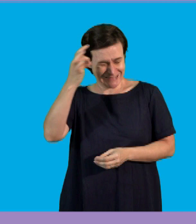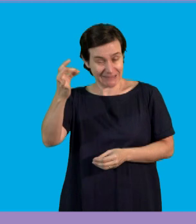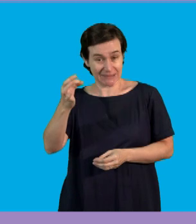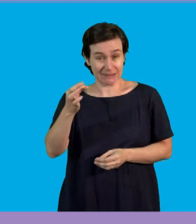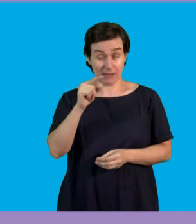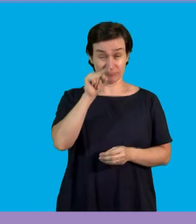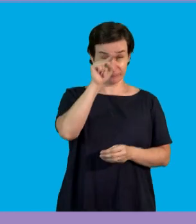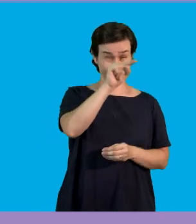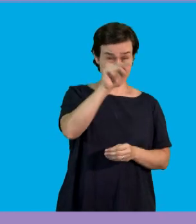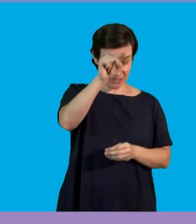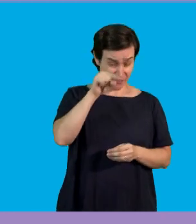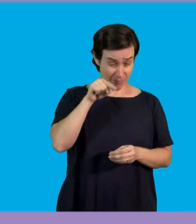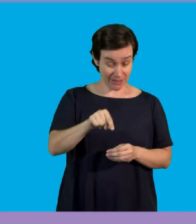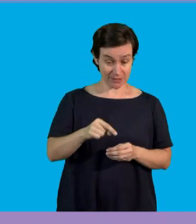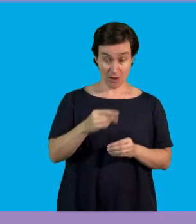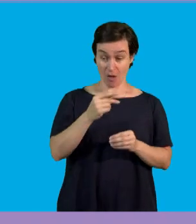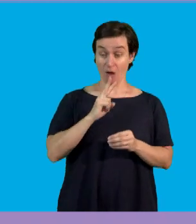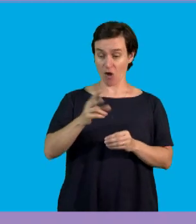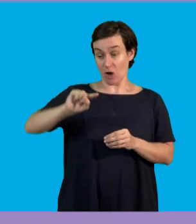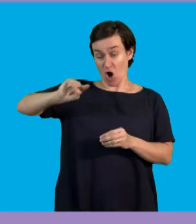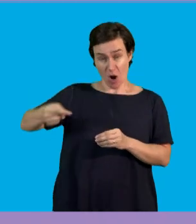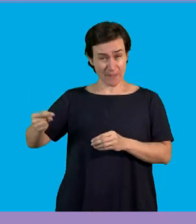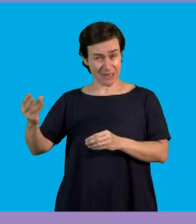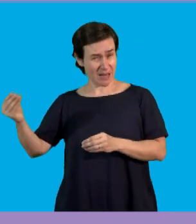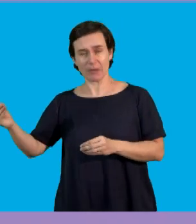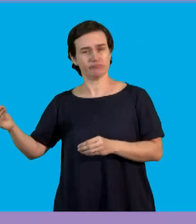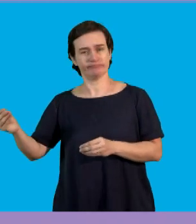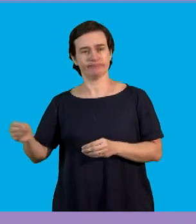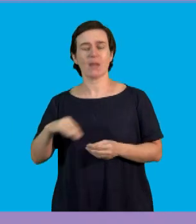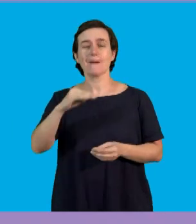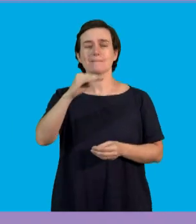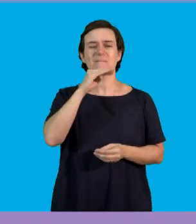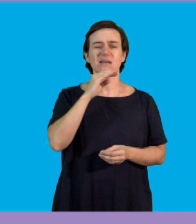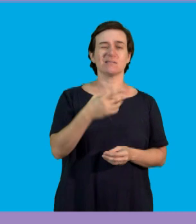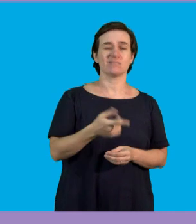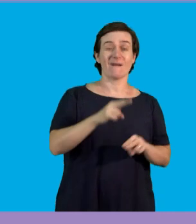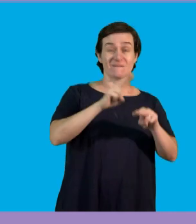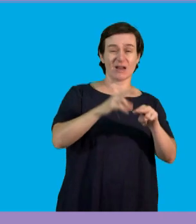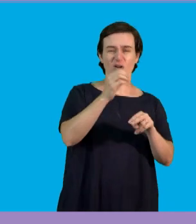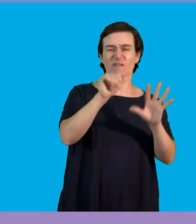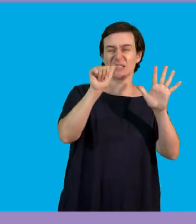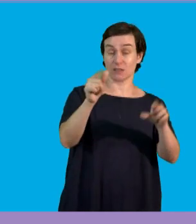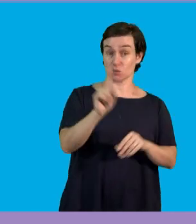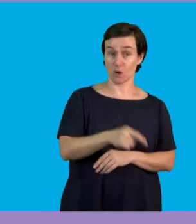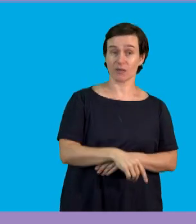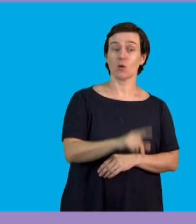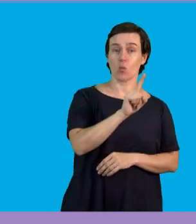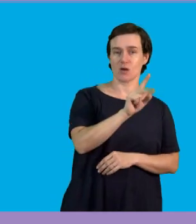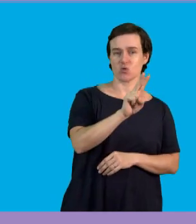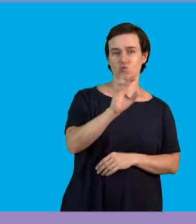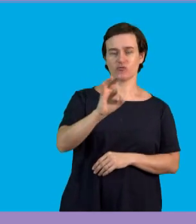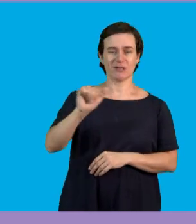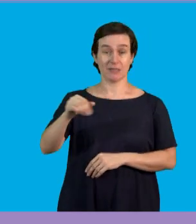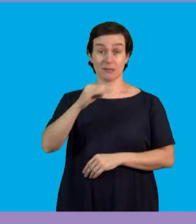without leaving a remainder. For example, the factors of 6 would be 1, 2, 3,